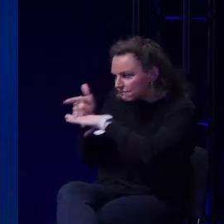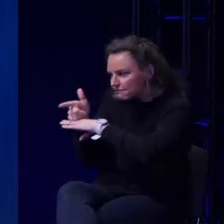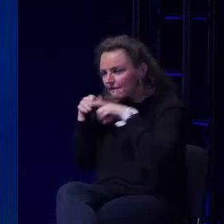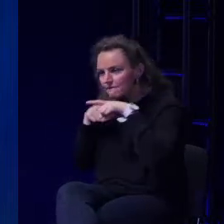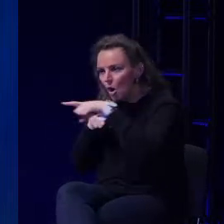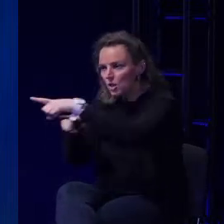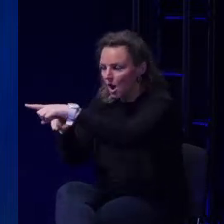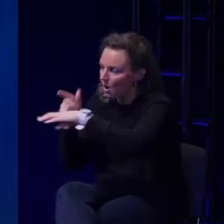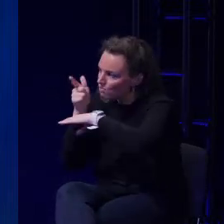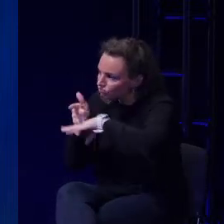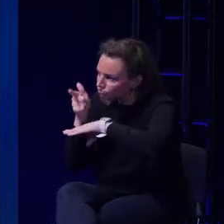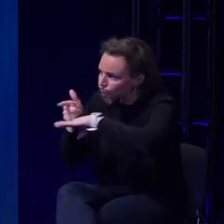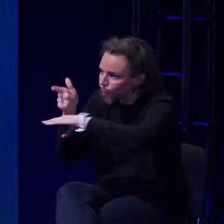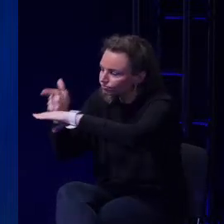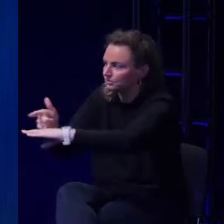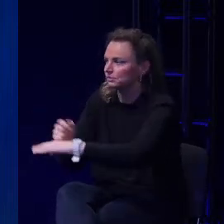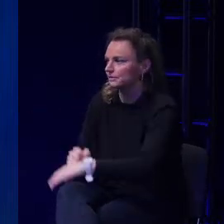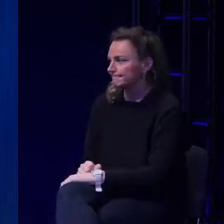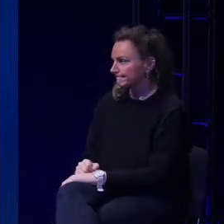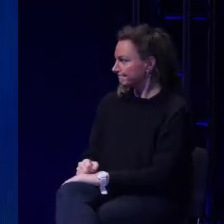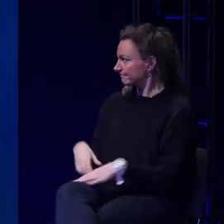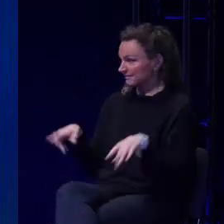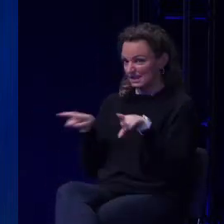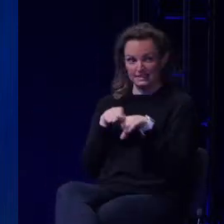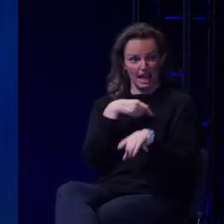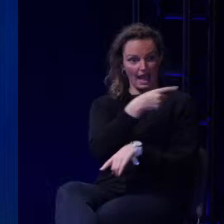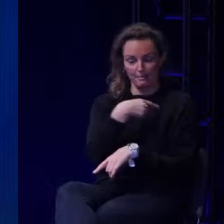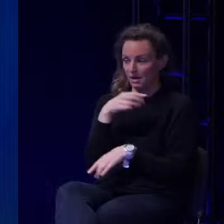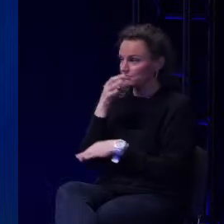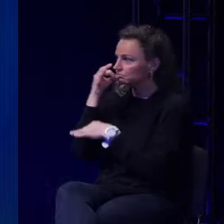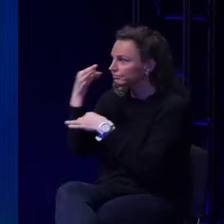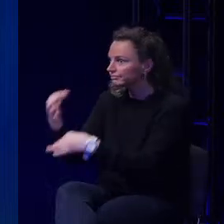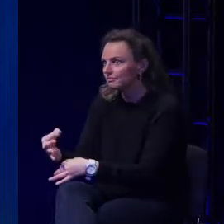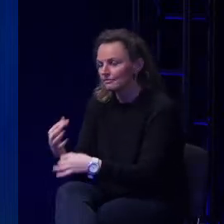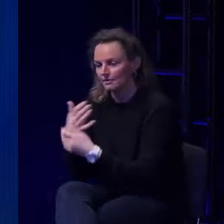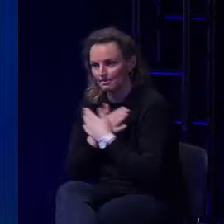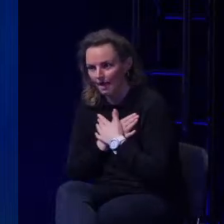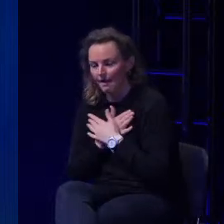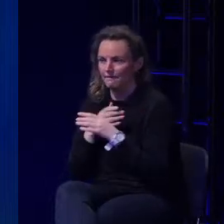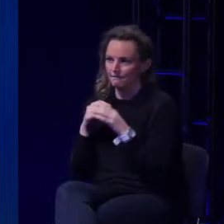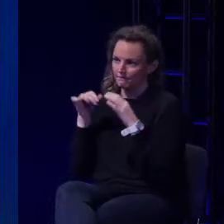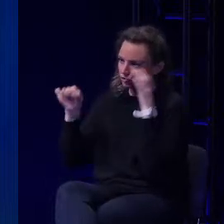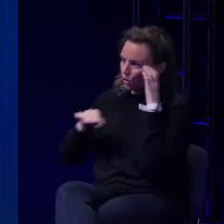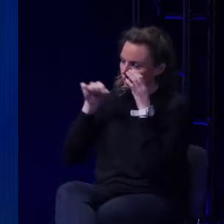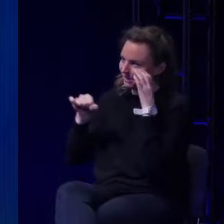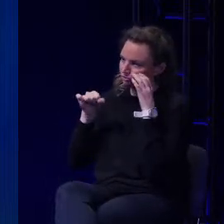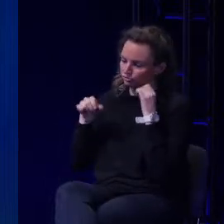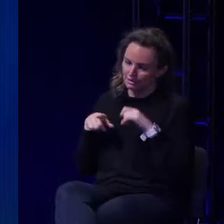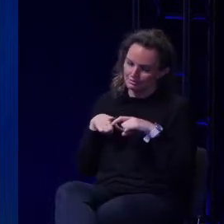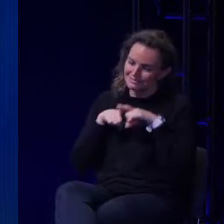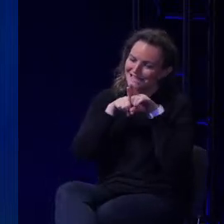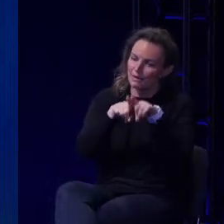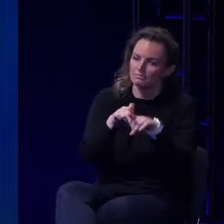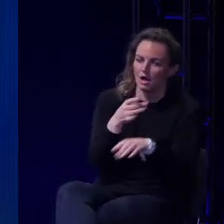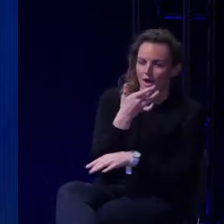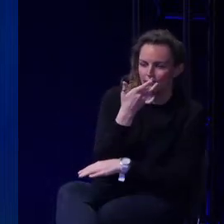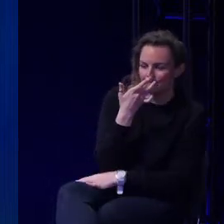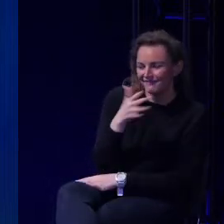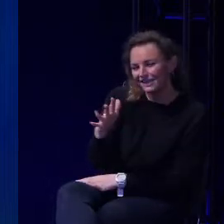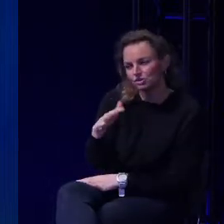like these guys, I just sort of fell in love with documentaries. I was doing fiction at the same time, but I was doing very low-budget